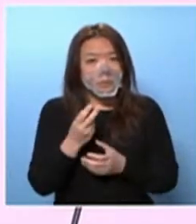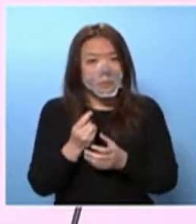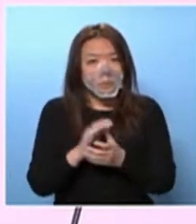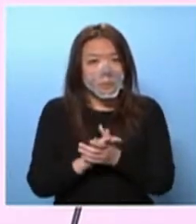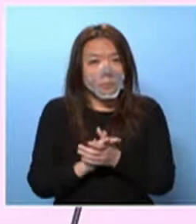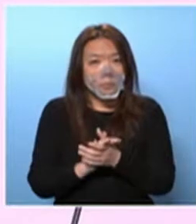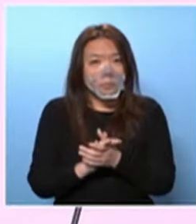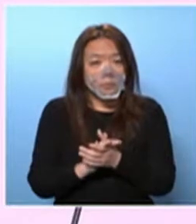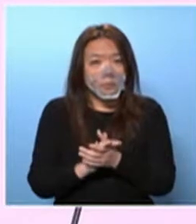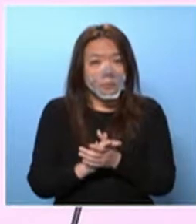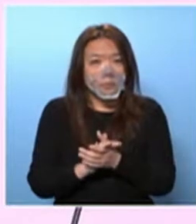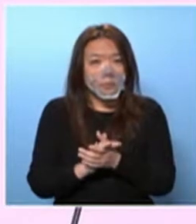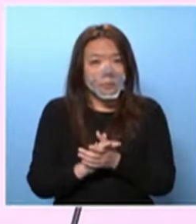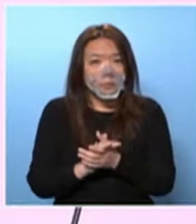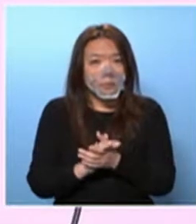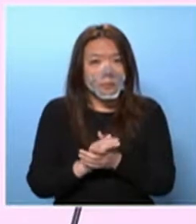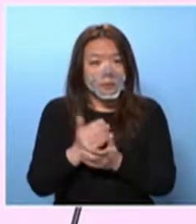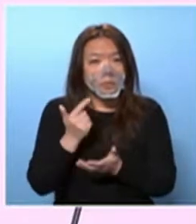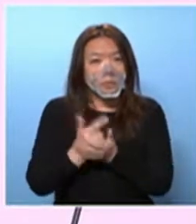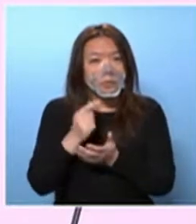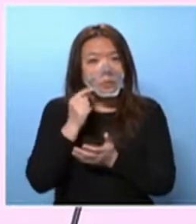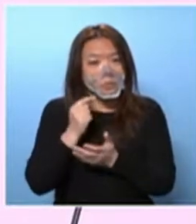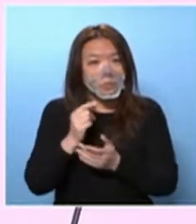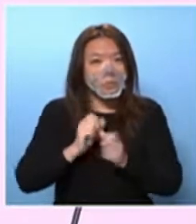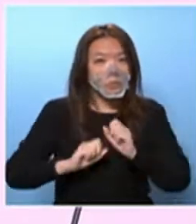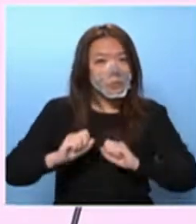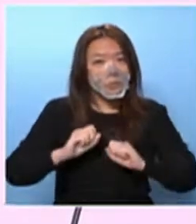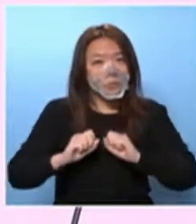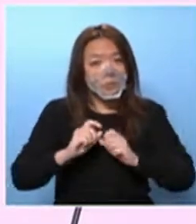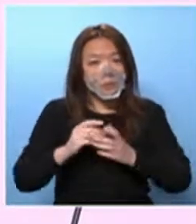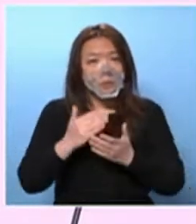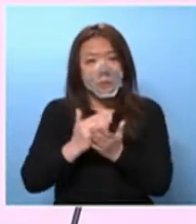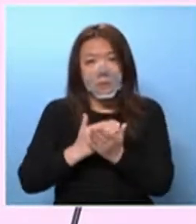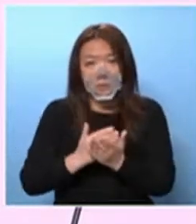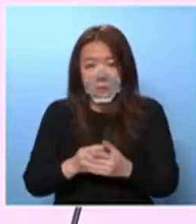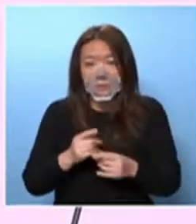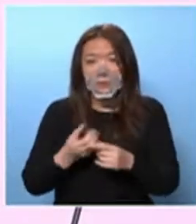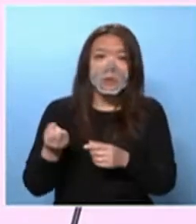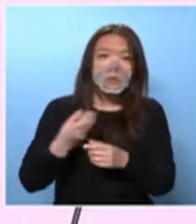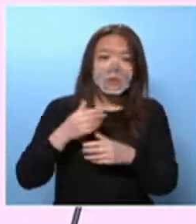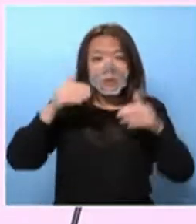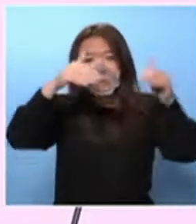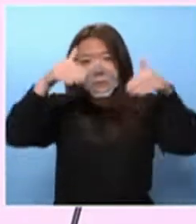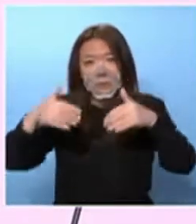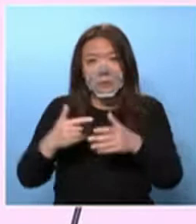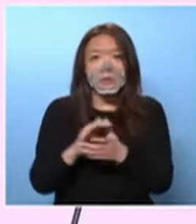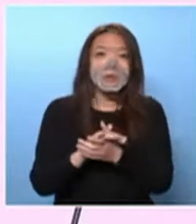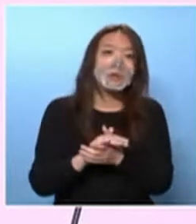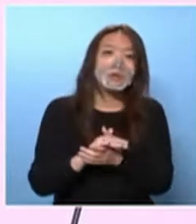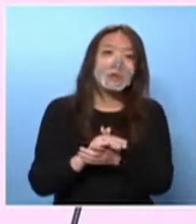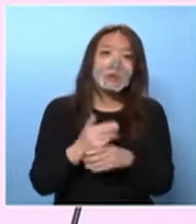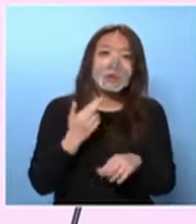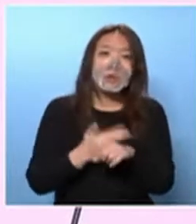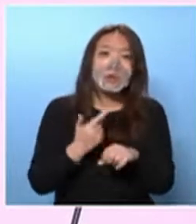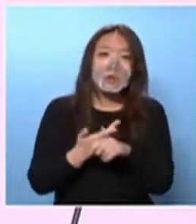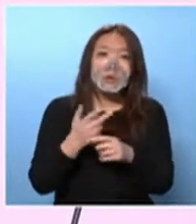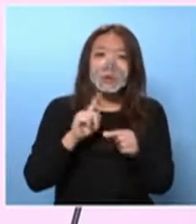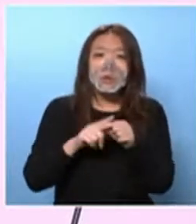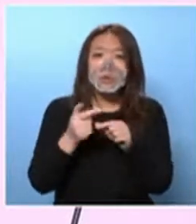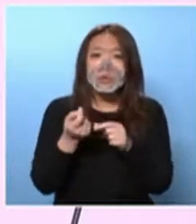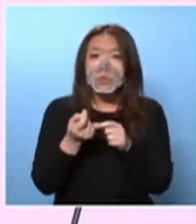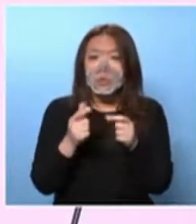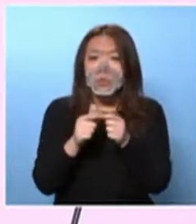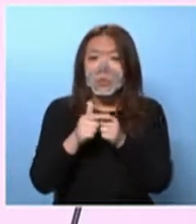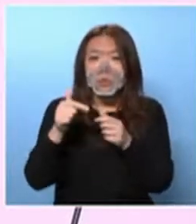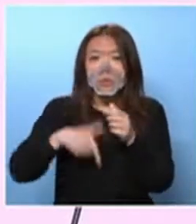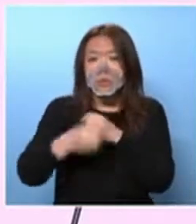to issuers seeking dual primary listings. These measures will help further attract quality China concept stock companies